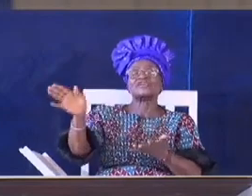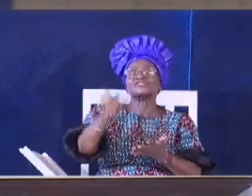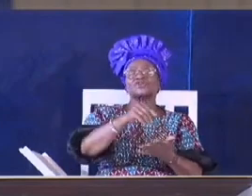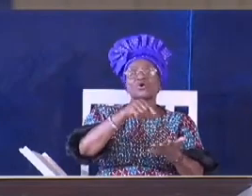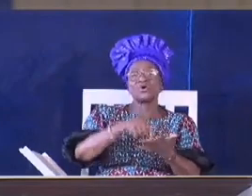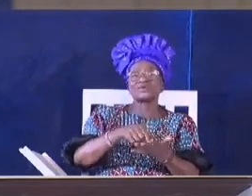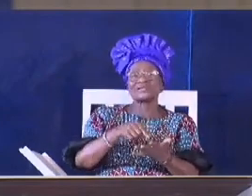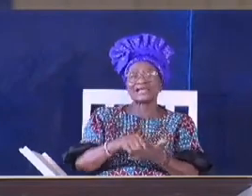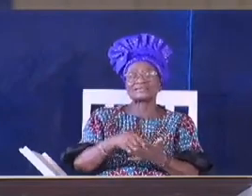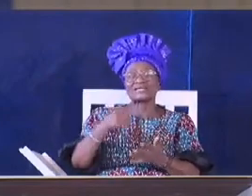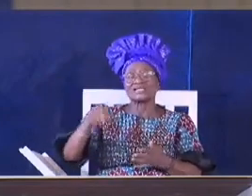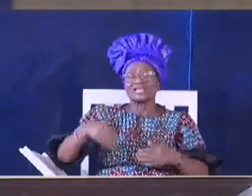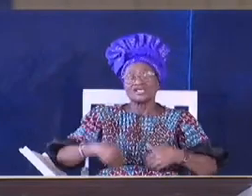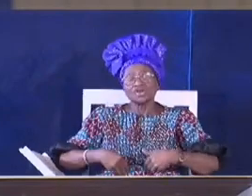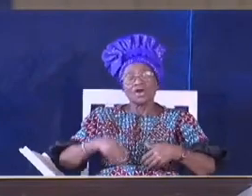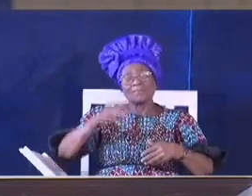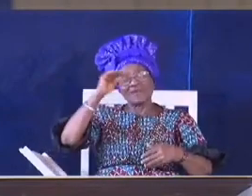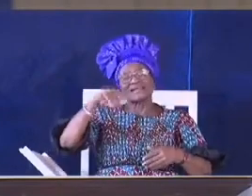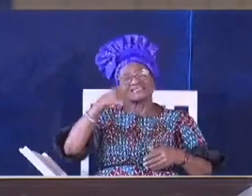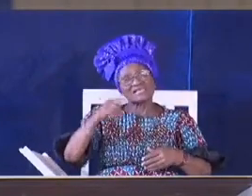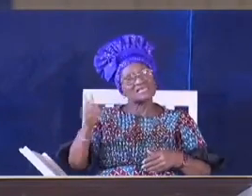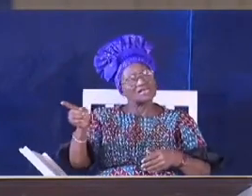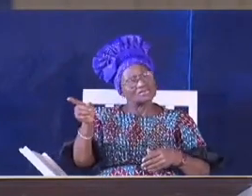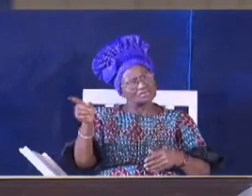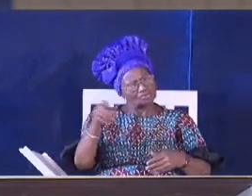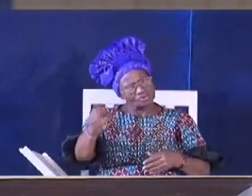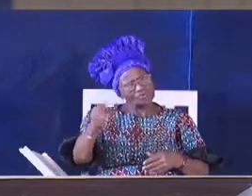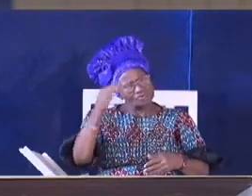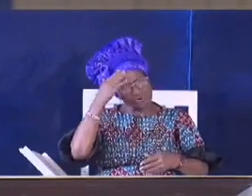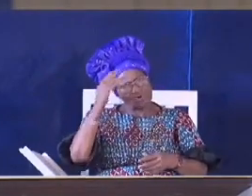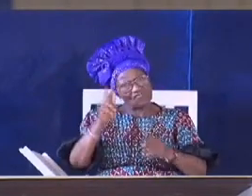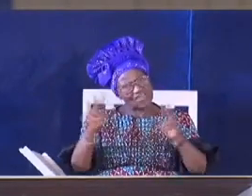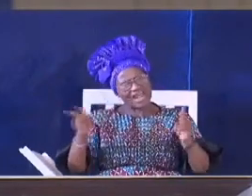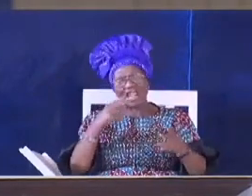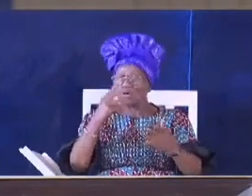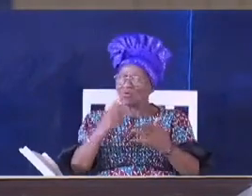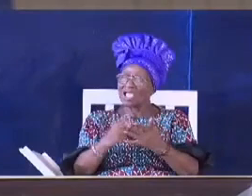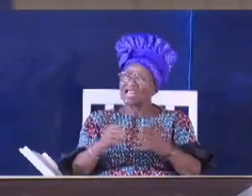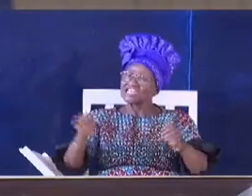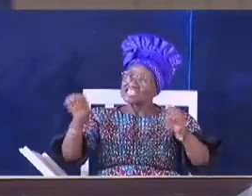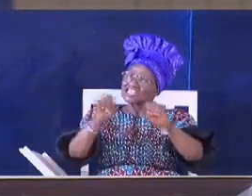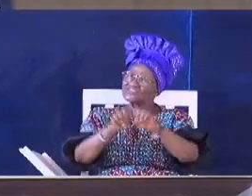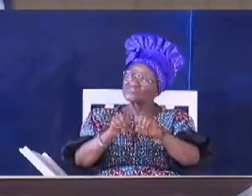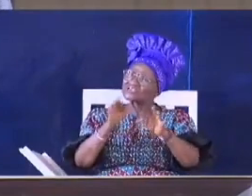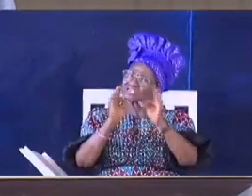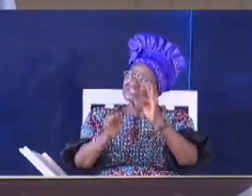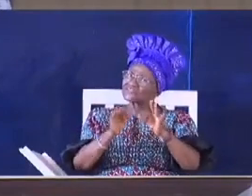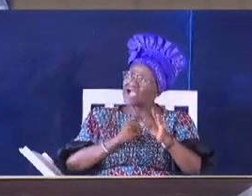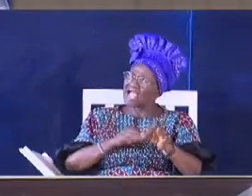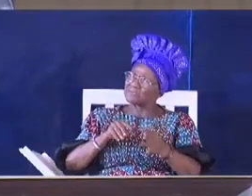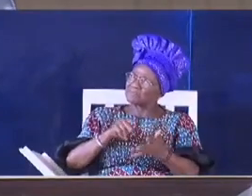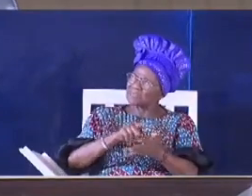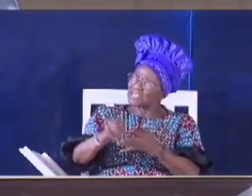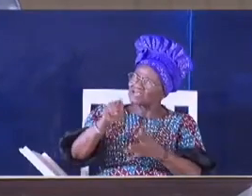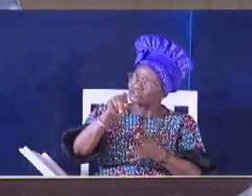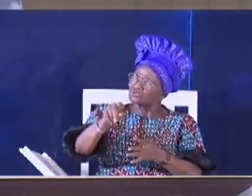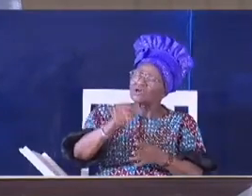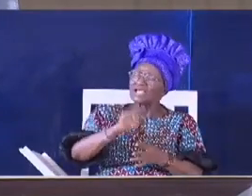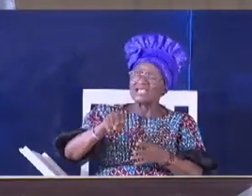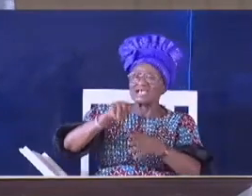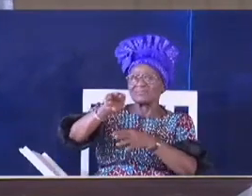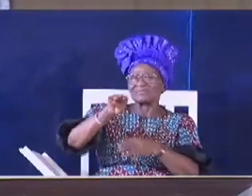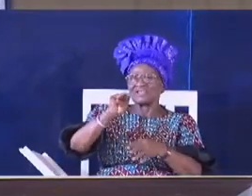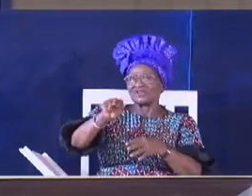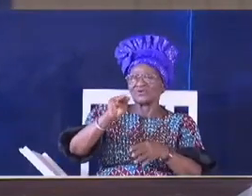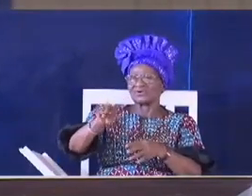The young man said, well, you know very well. Even if I'm paying you ₦1,000,000 a day,